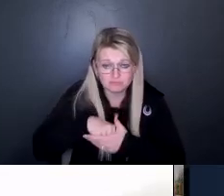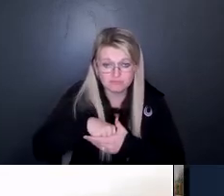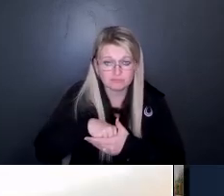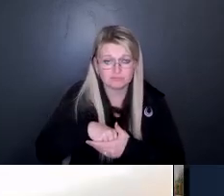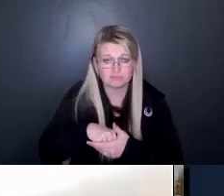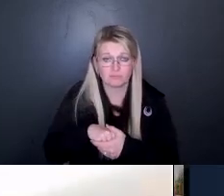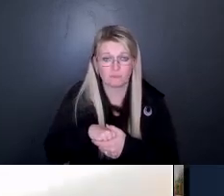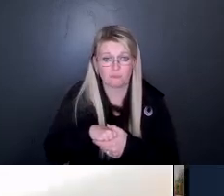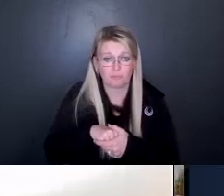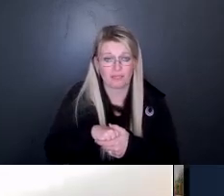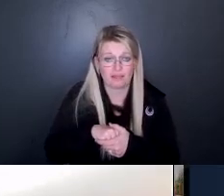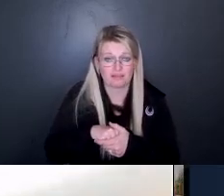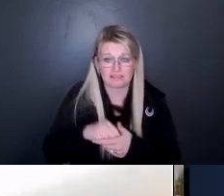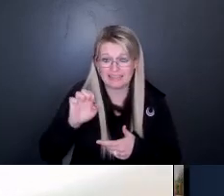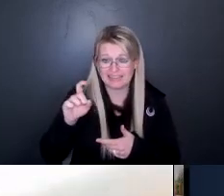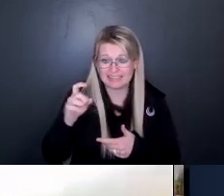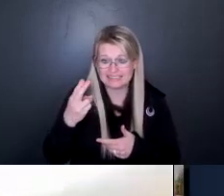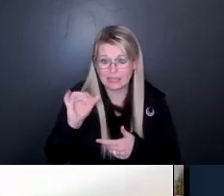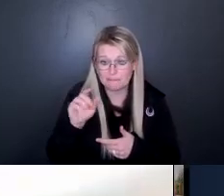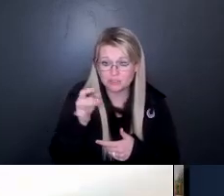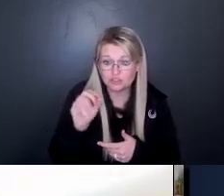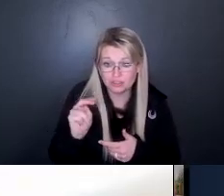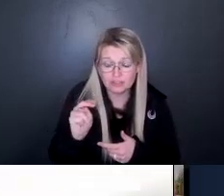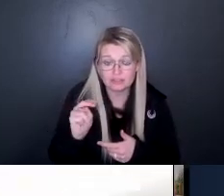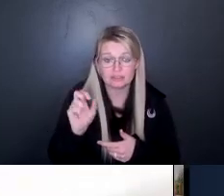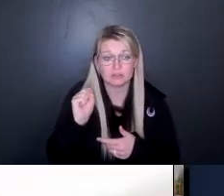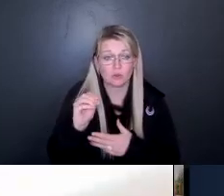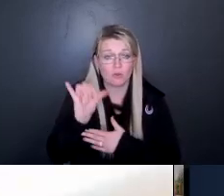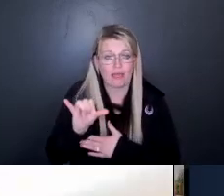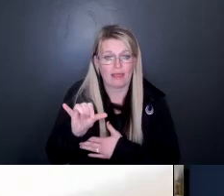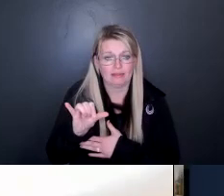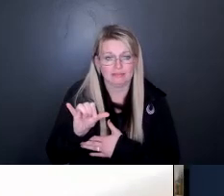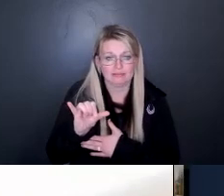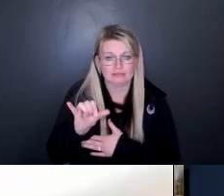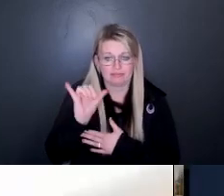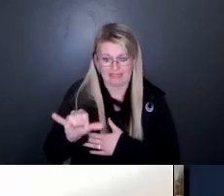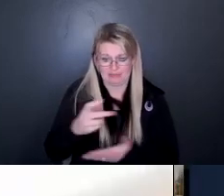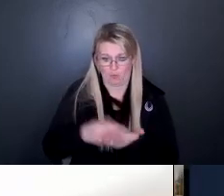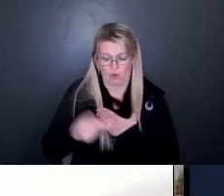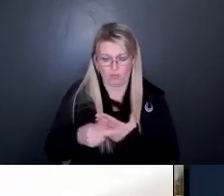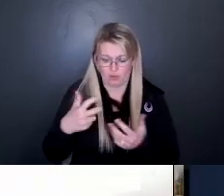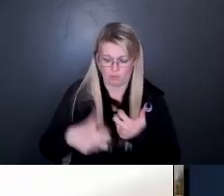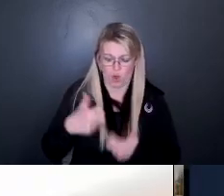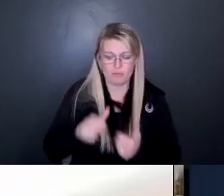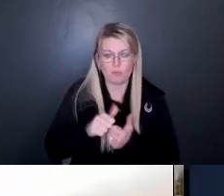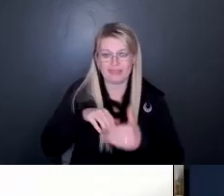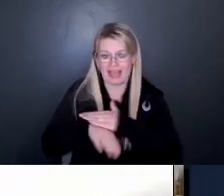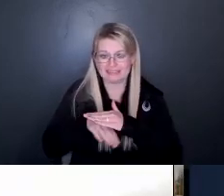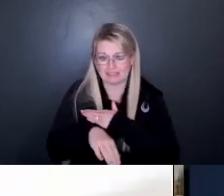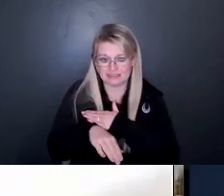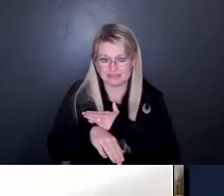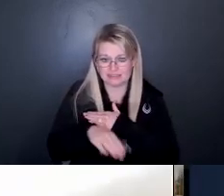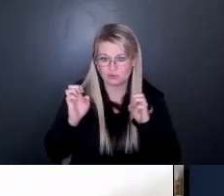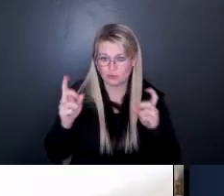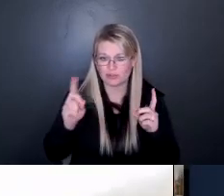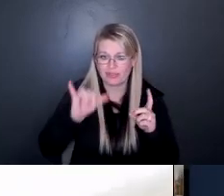hold exhibitions so that we ease the problem with accessing